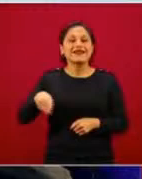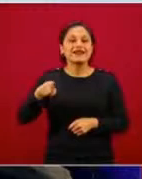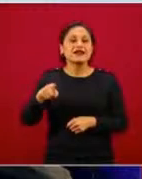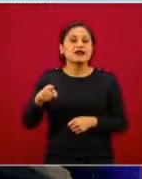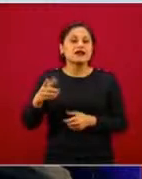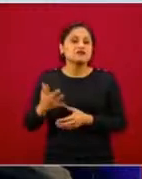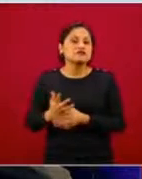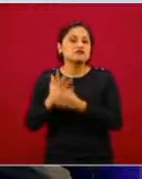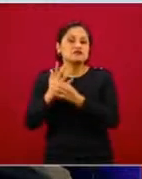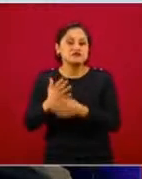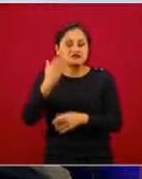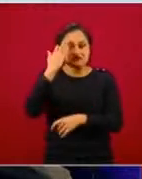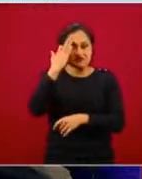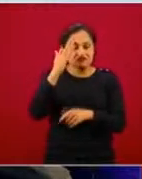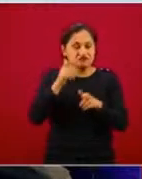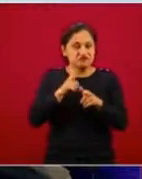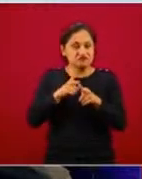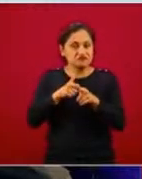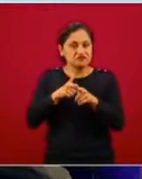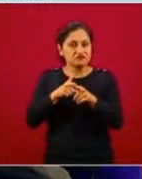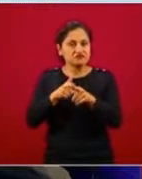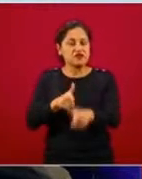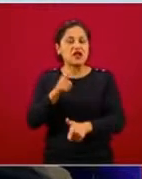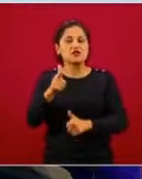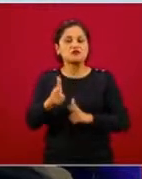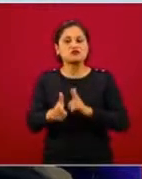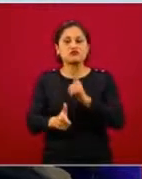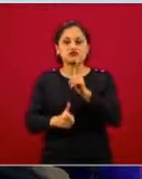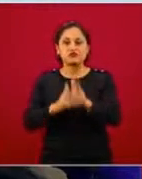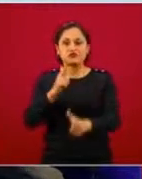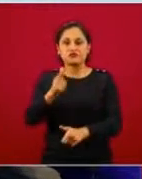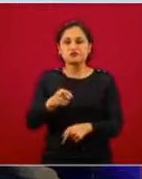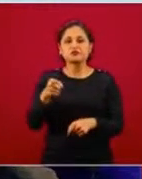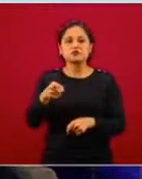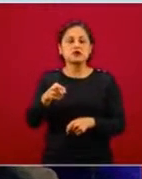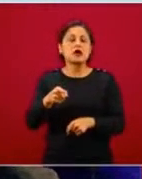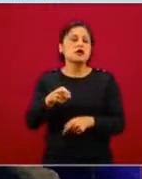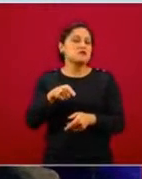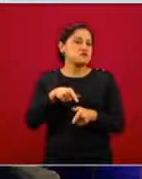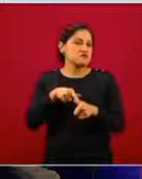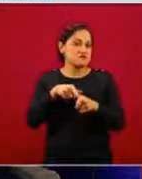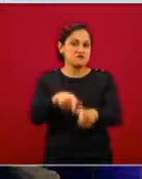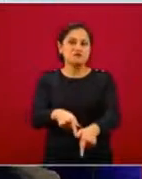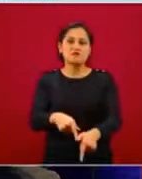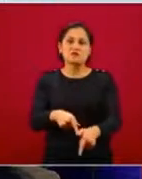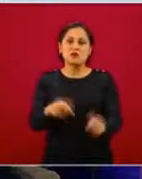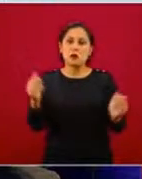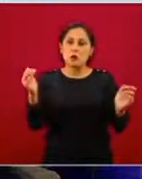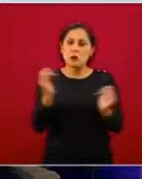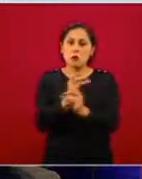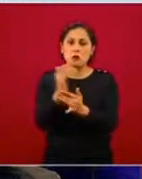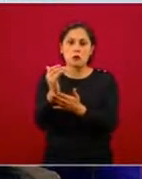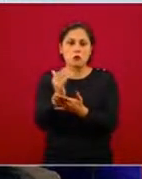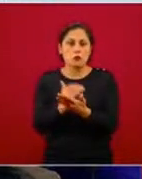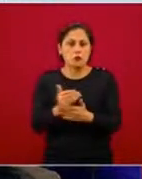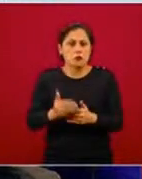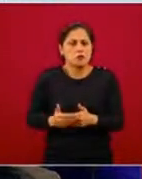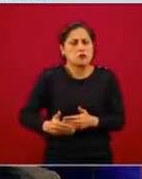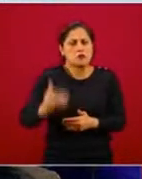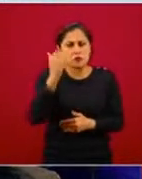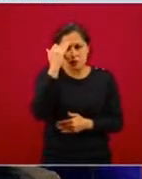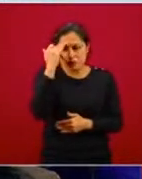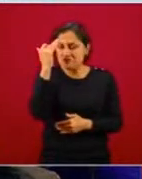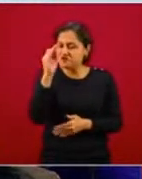underscore again that these epidemics are hitting some places later. So we have to keep those mobility restrictions in